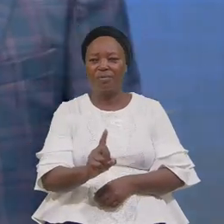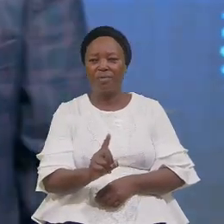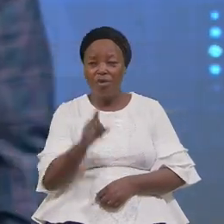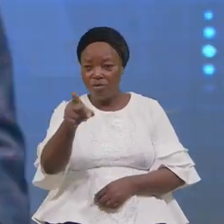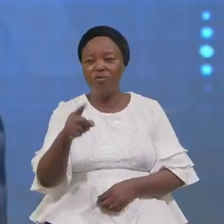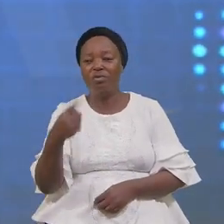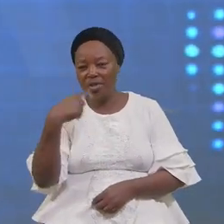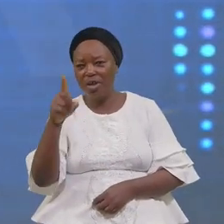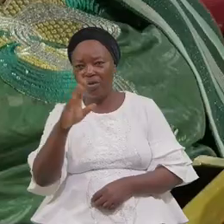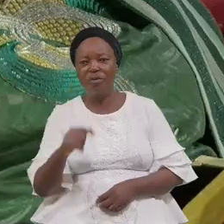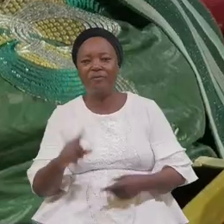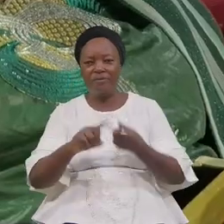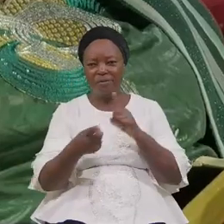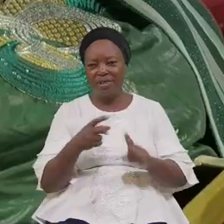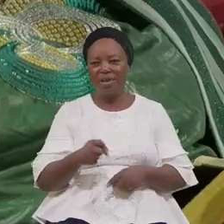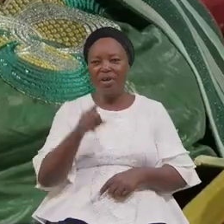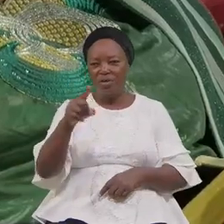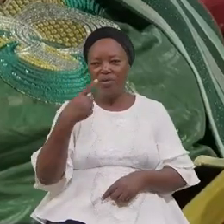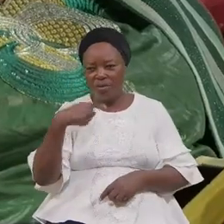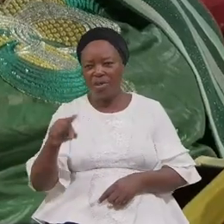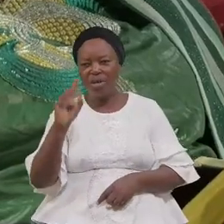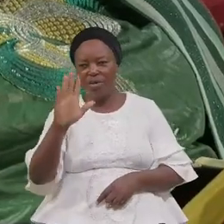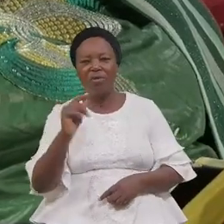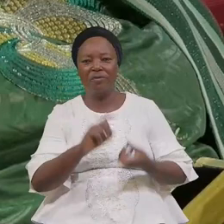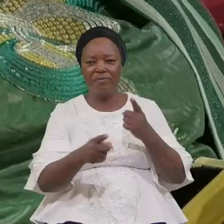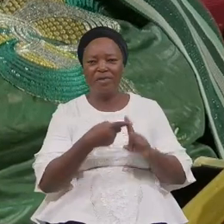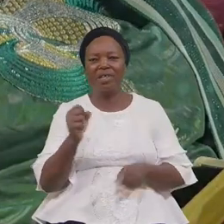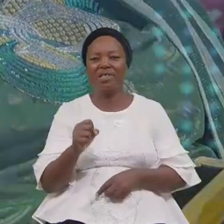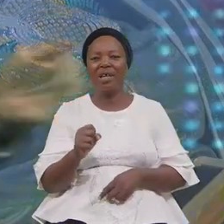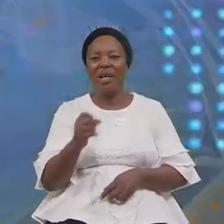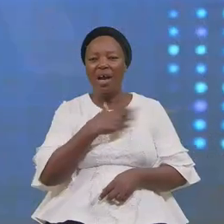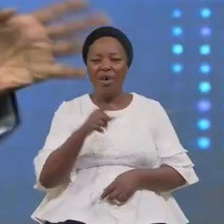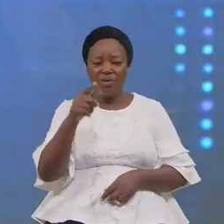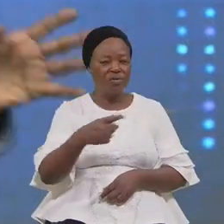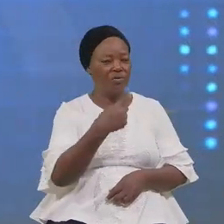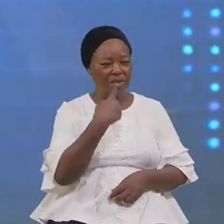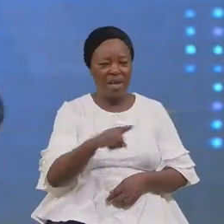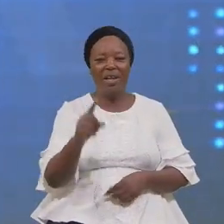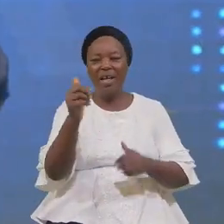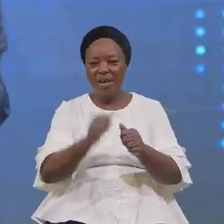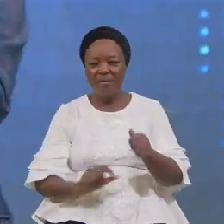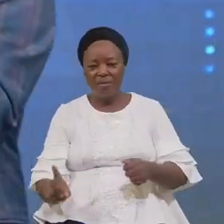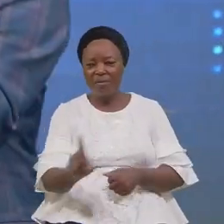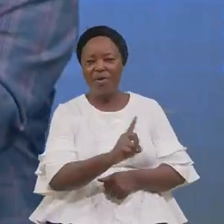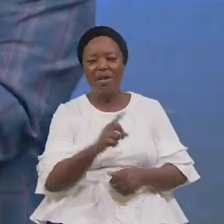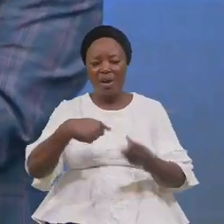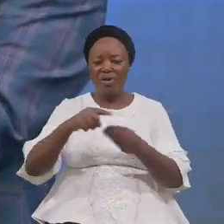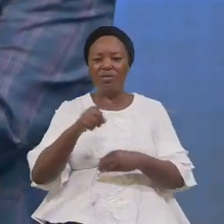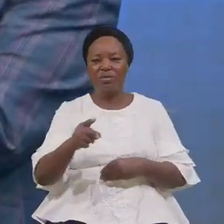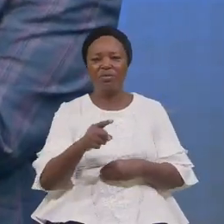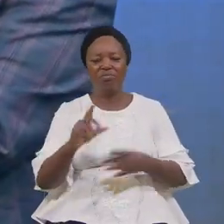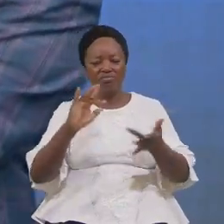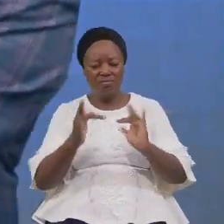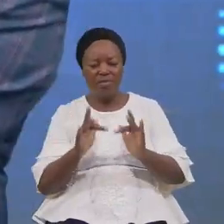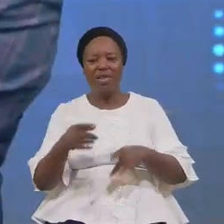your neighbor, you tell your friend, and you tell everyone around you online.